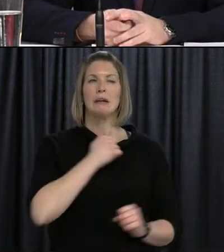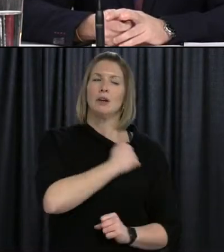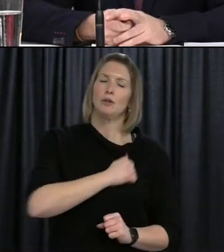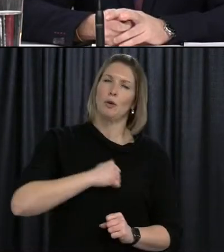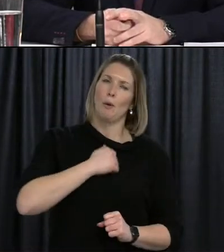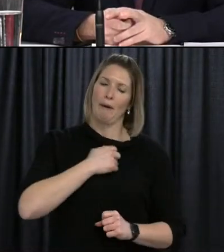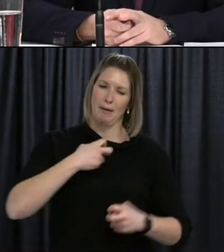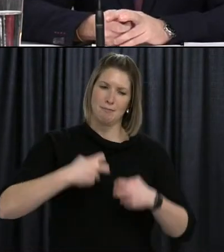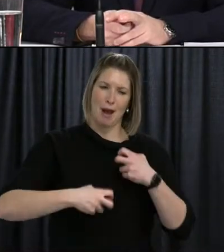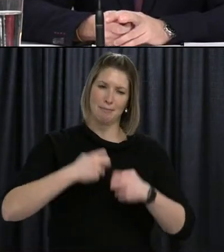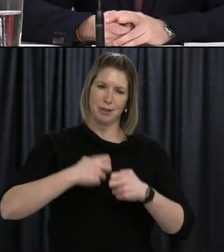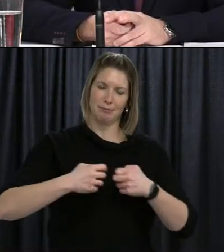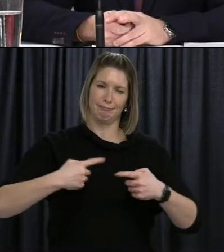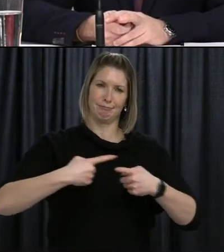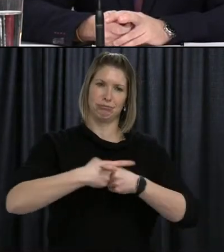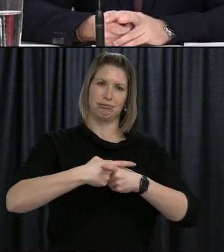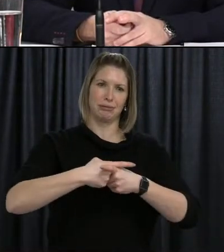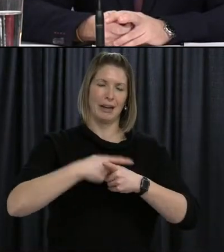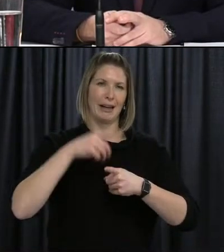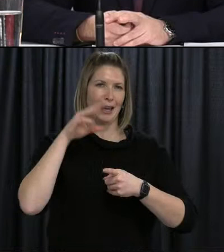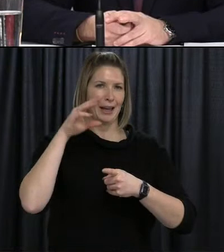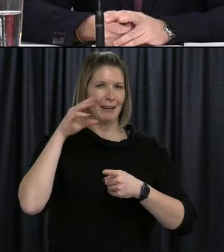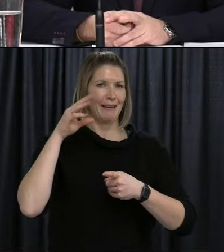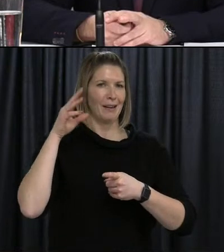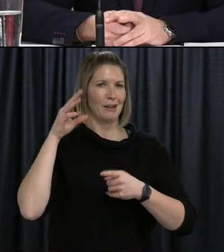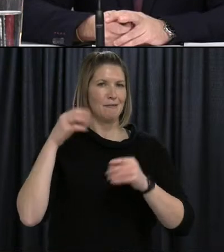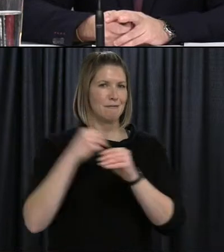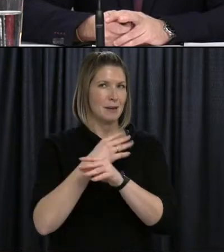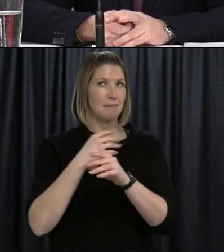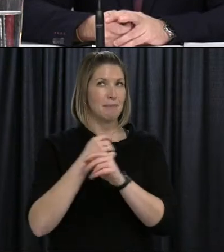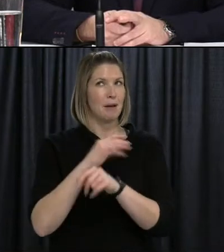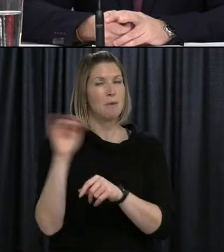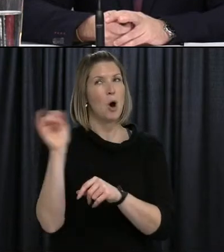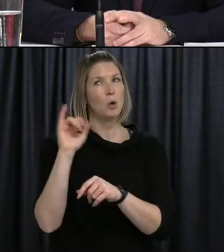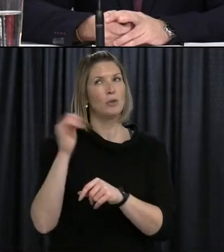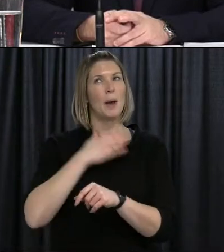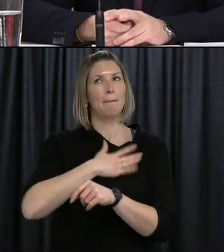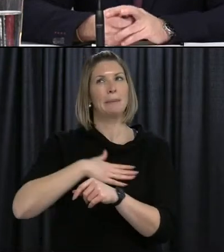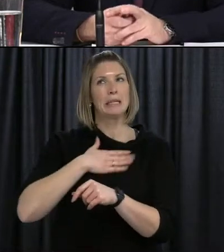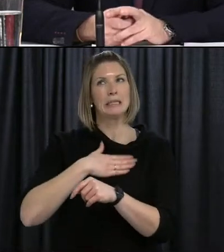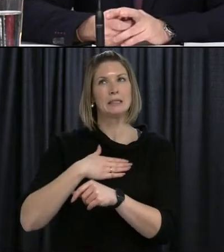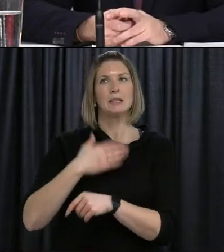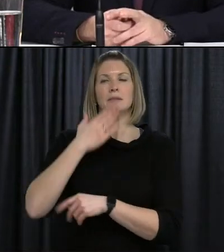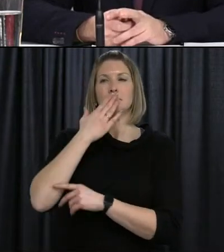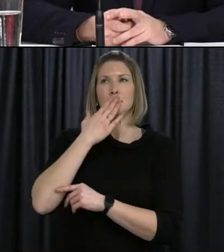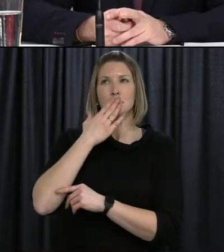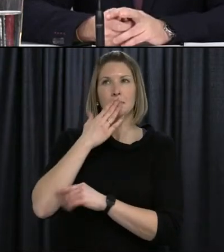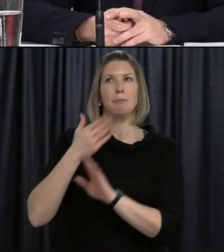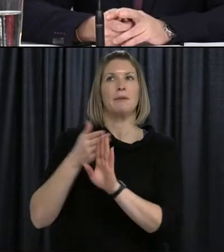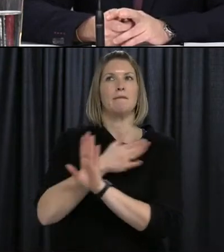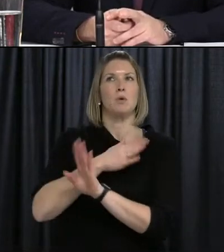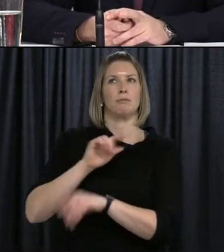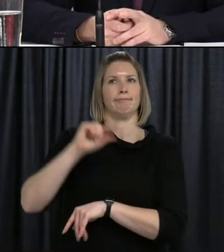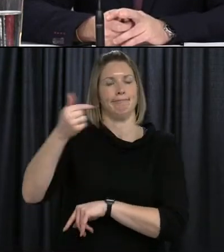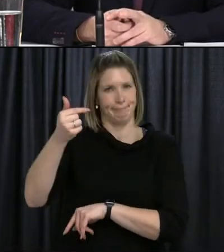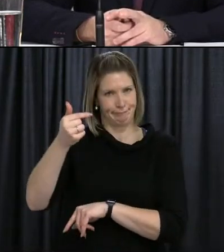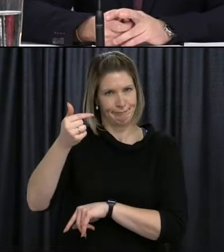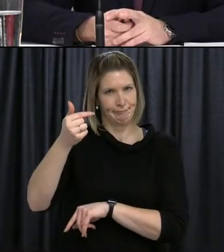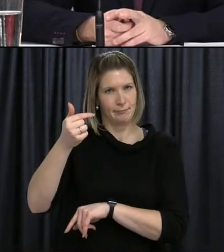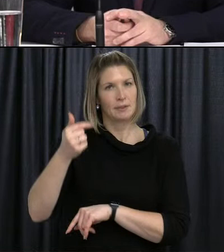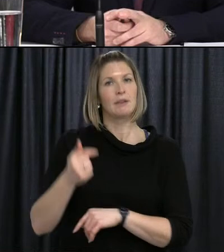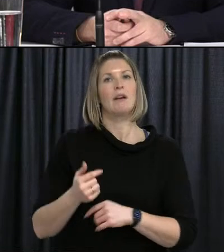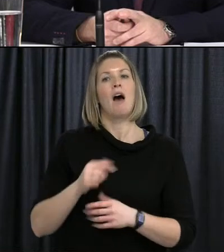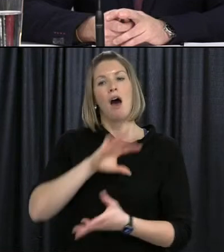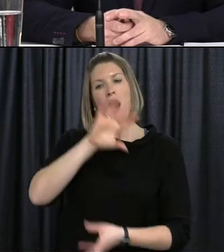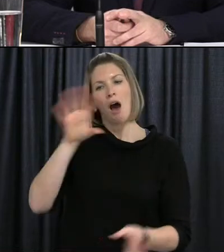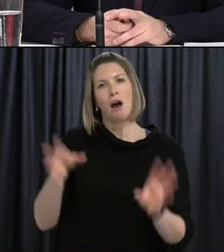audio issues at the beginning. Hopefully that's been resolved. But a reminder to those on the conference call line to keep your phones muted until it's your turn to speak. For the benefit of our